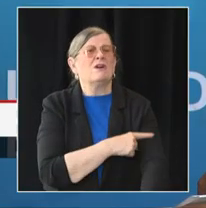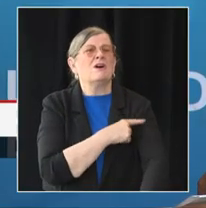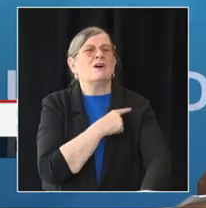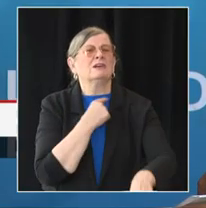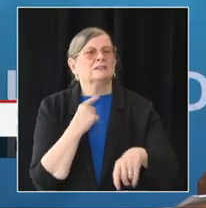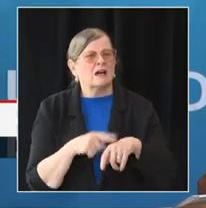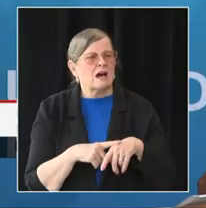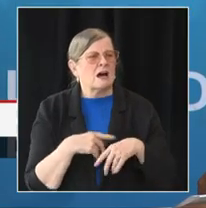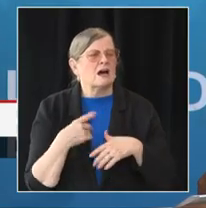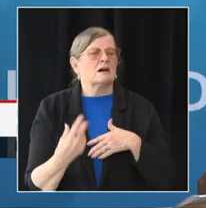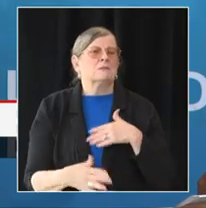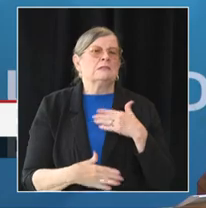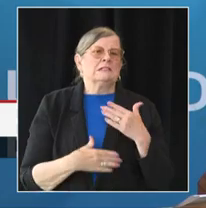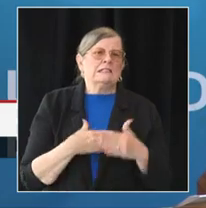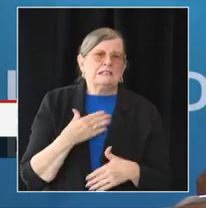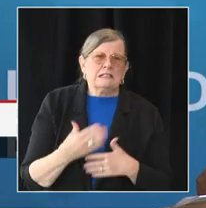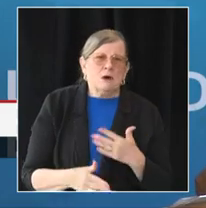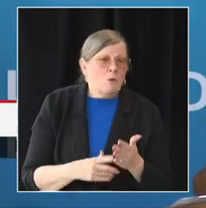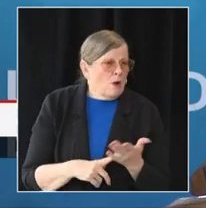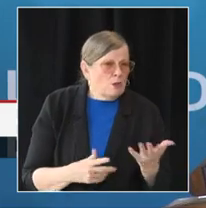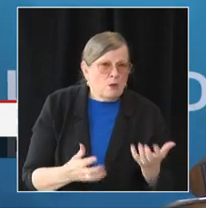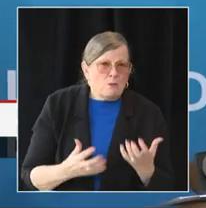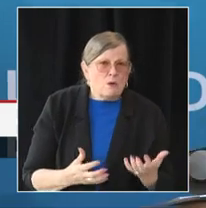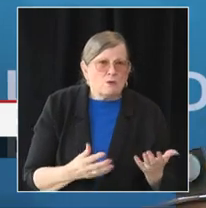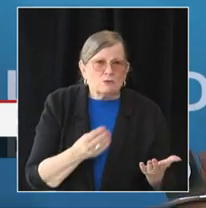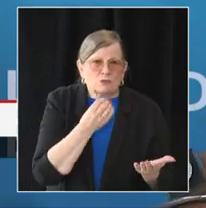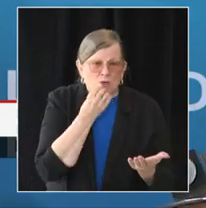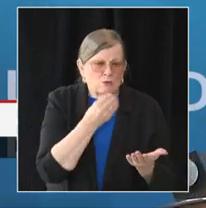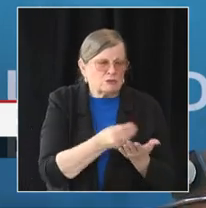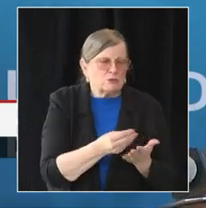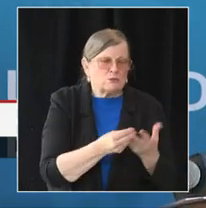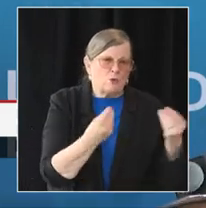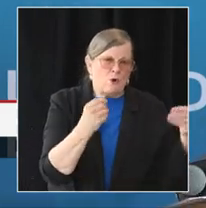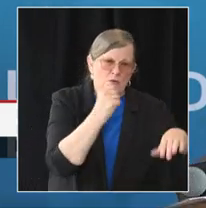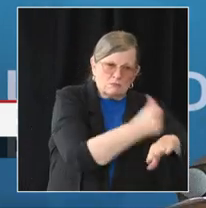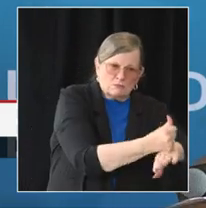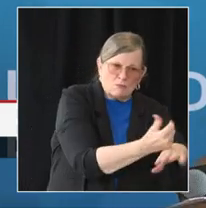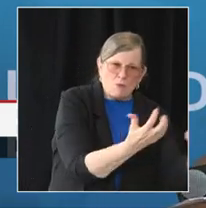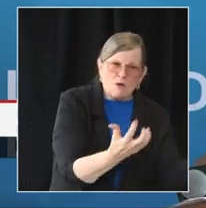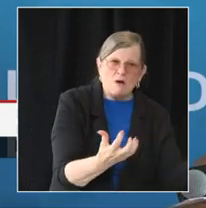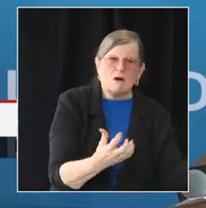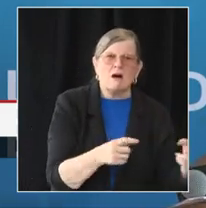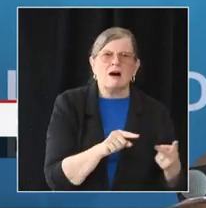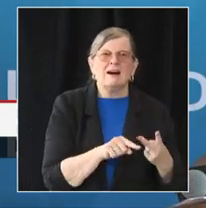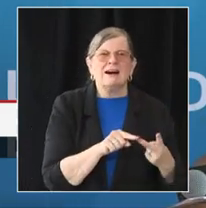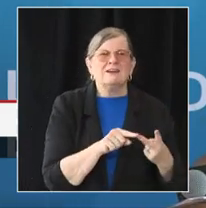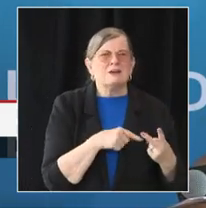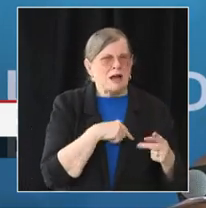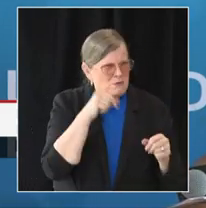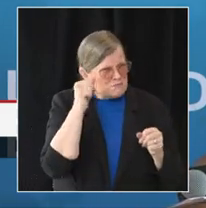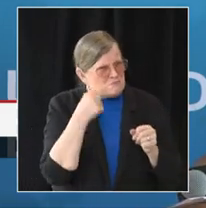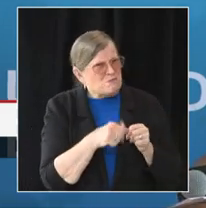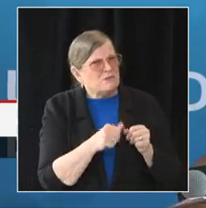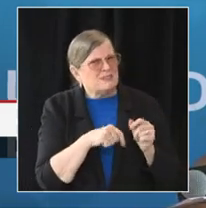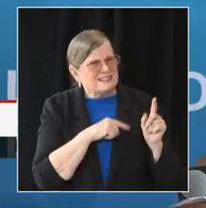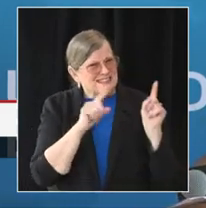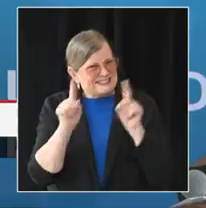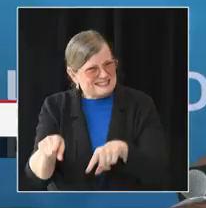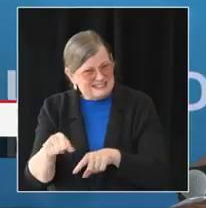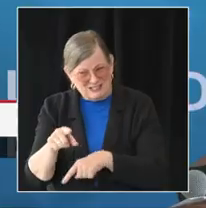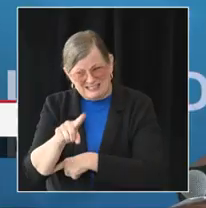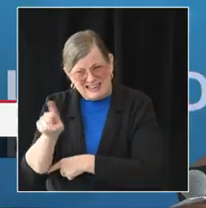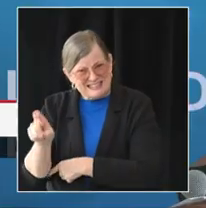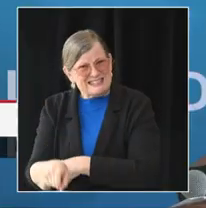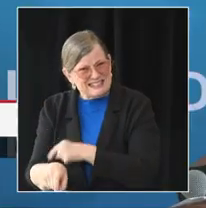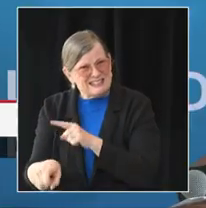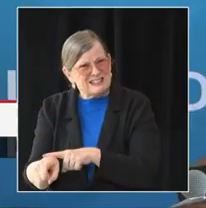a grocery store. And I remember going down to Texas to meet with Whole Foods and having,